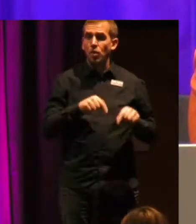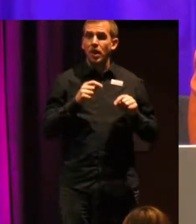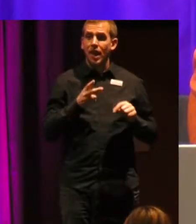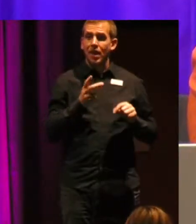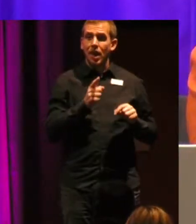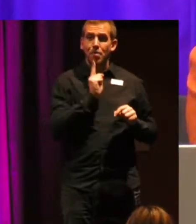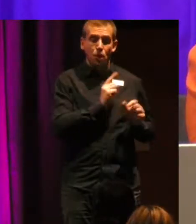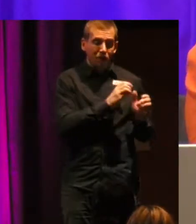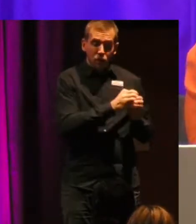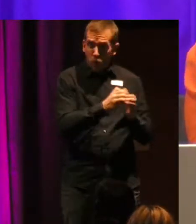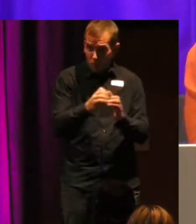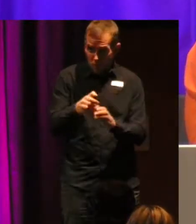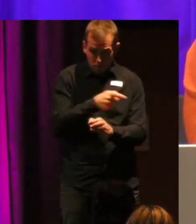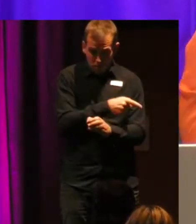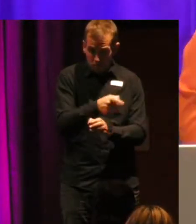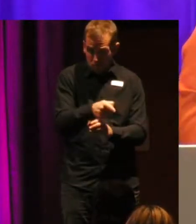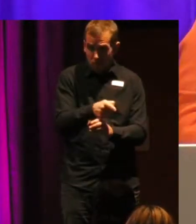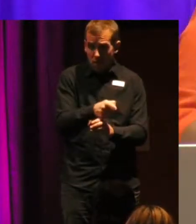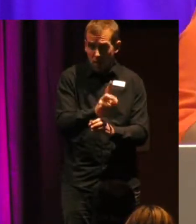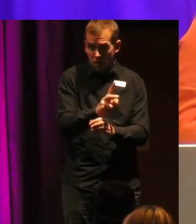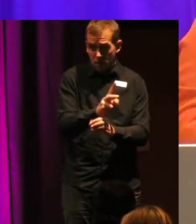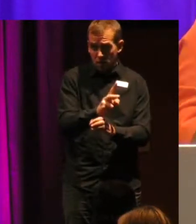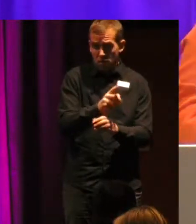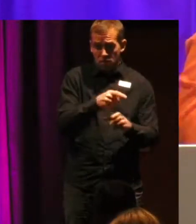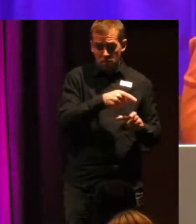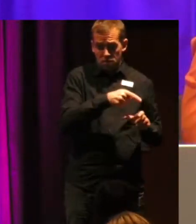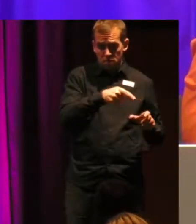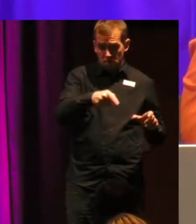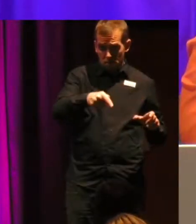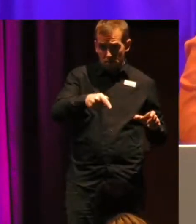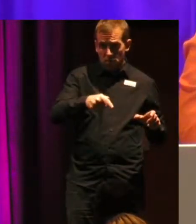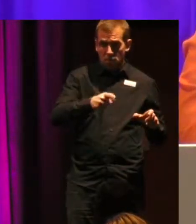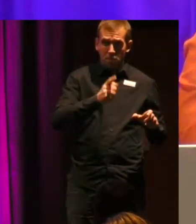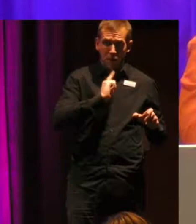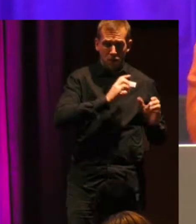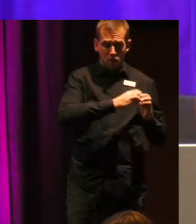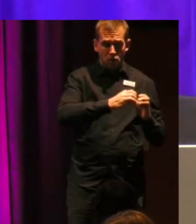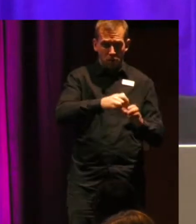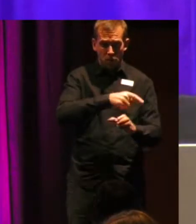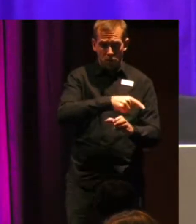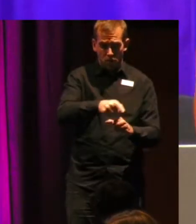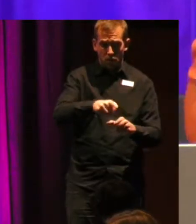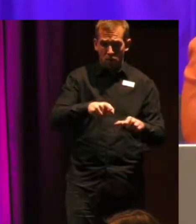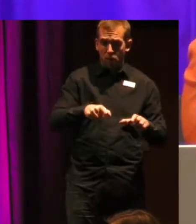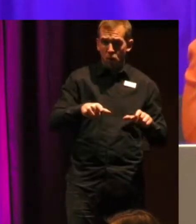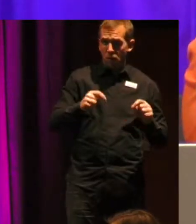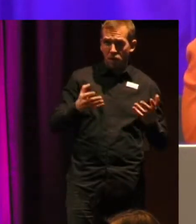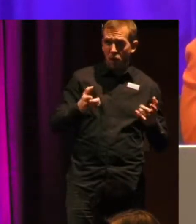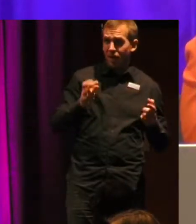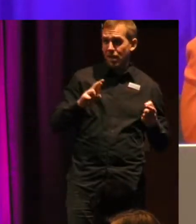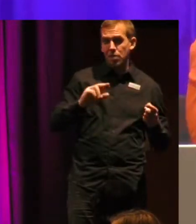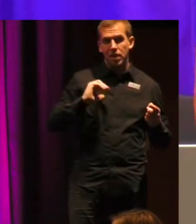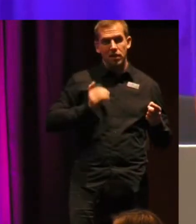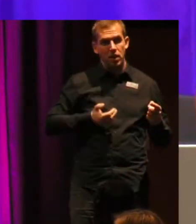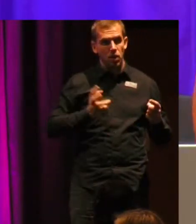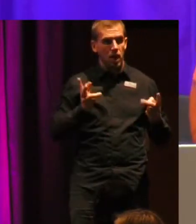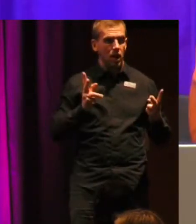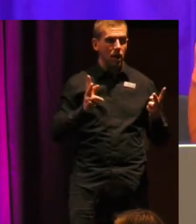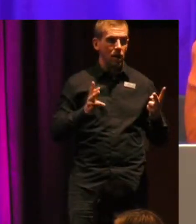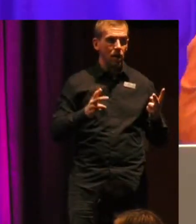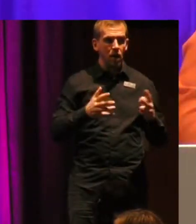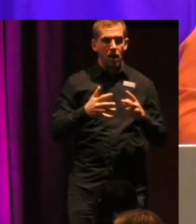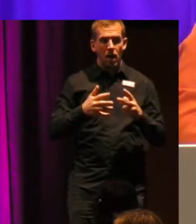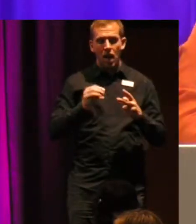or considered to be more or less a minority in that space or field. So for women, for, as you said,